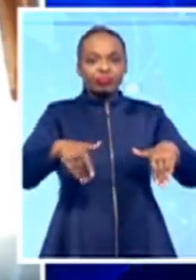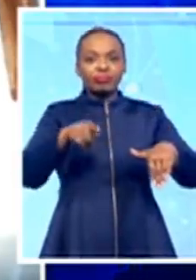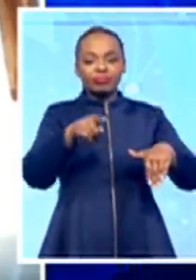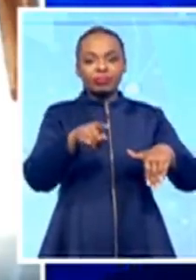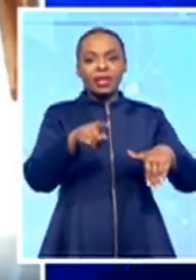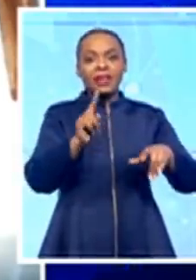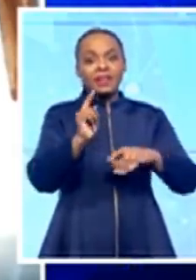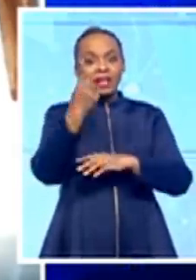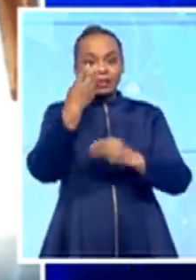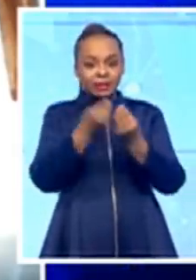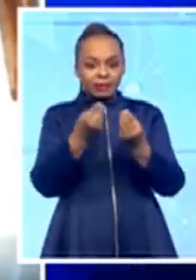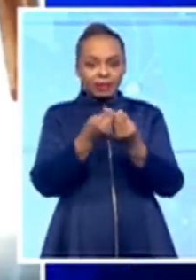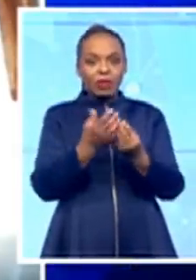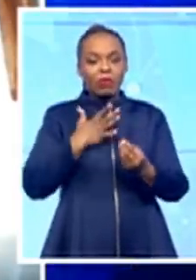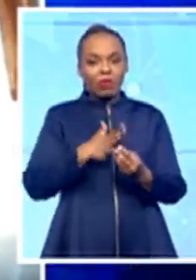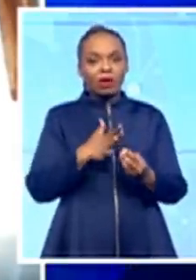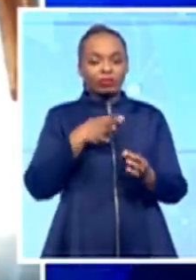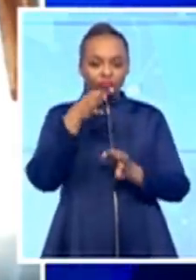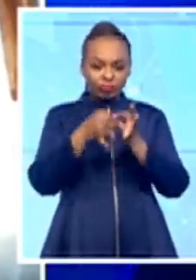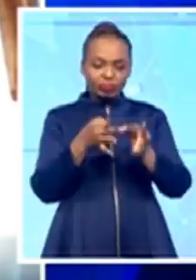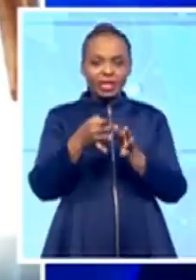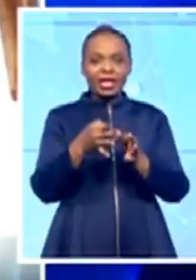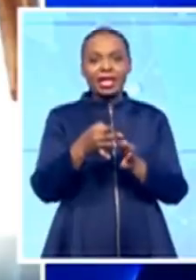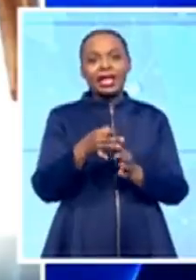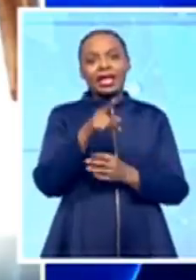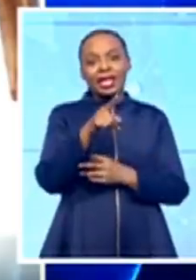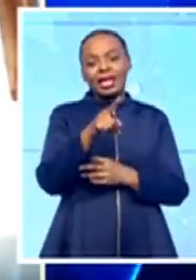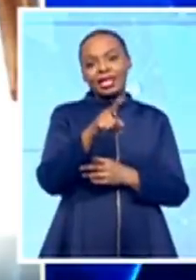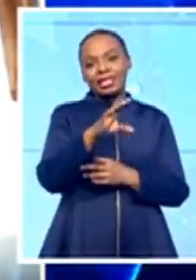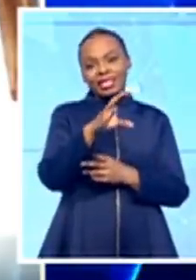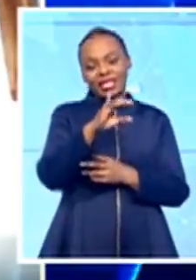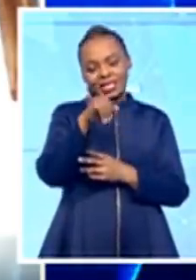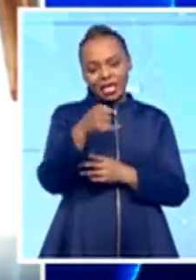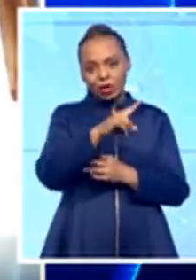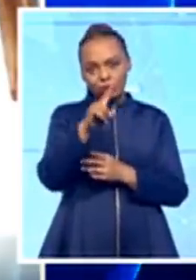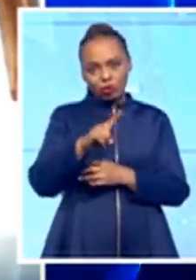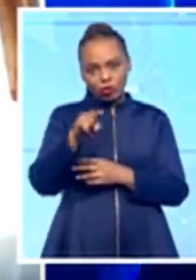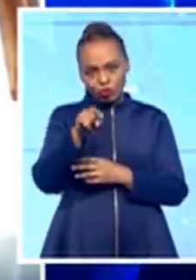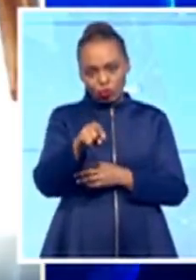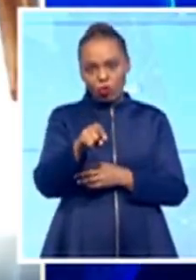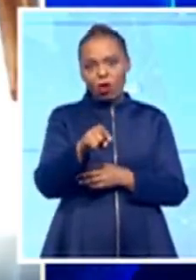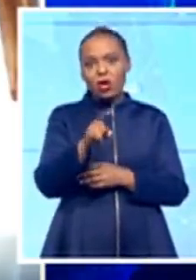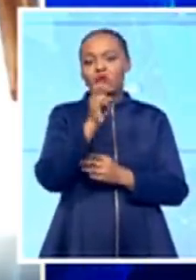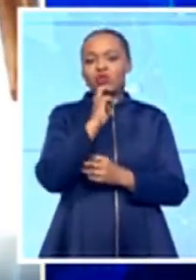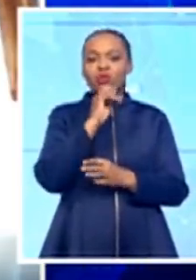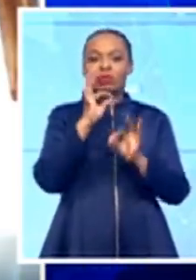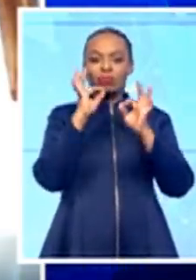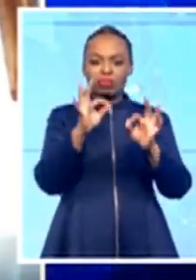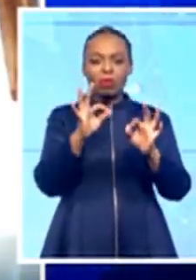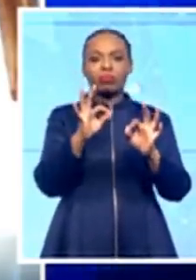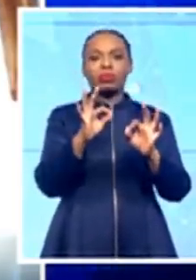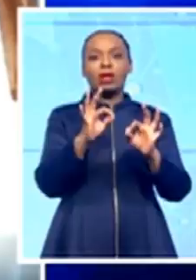situation is Zondo did not use all the remedies in his disposal to deal with the matter relating to President Zuma. We want